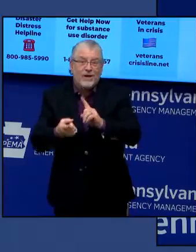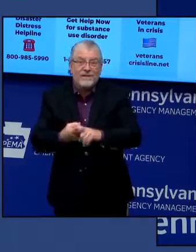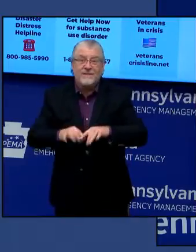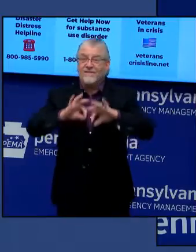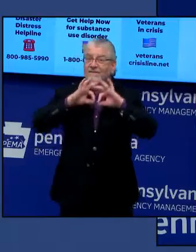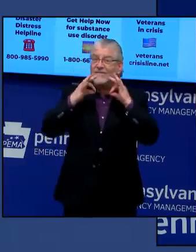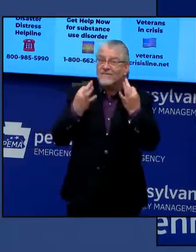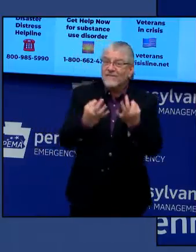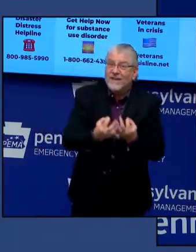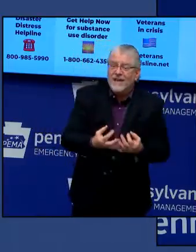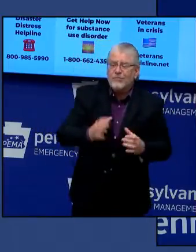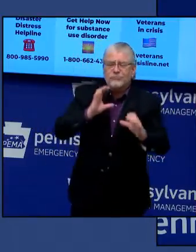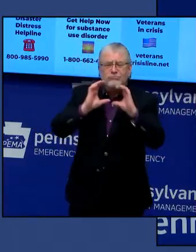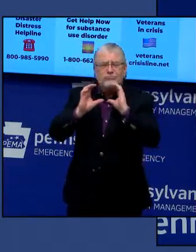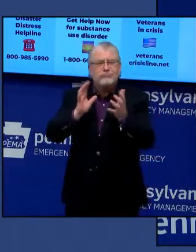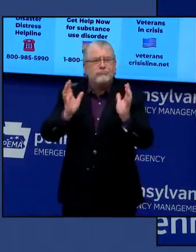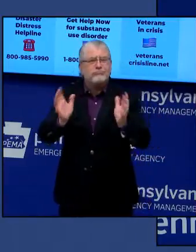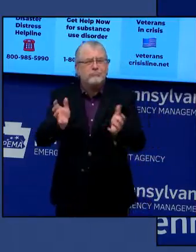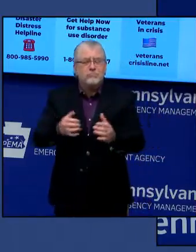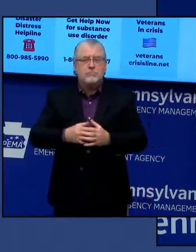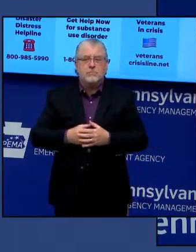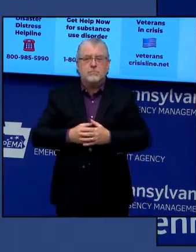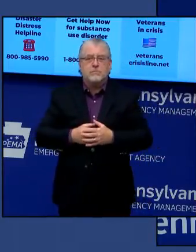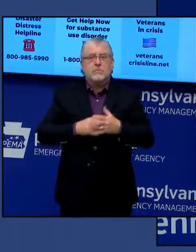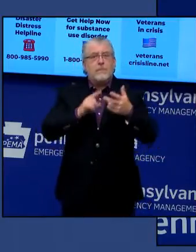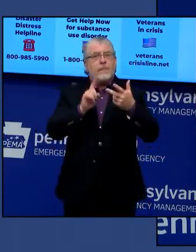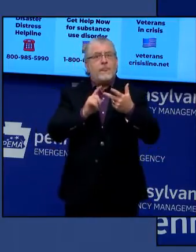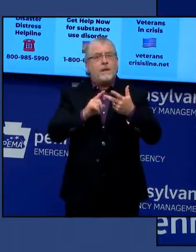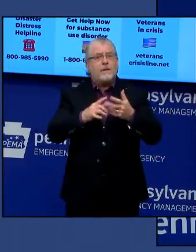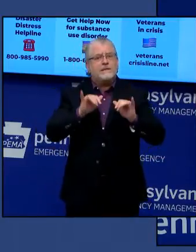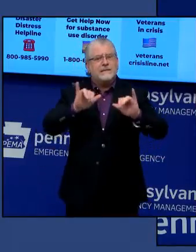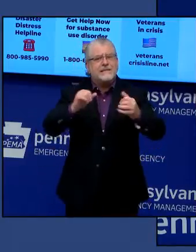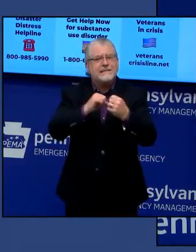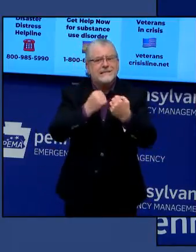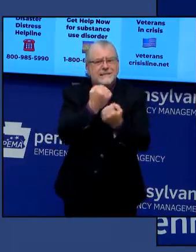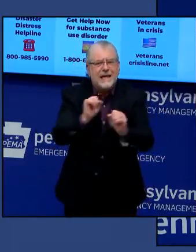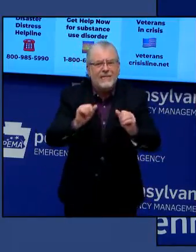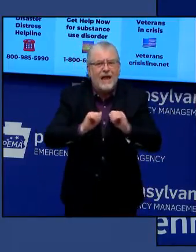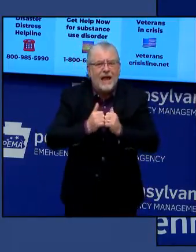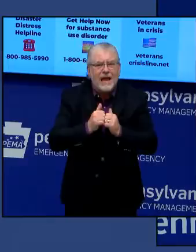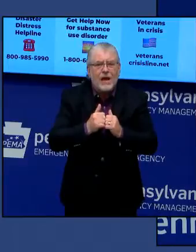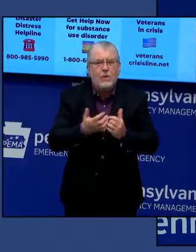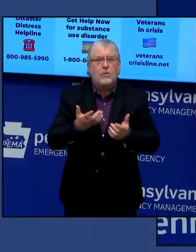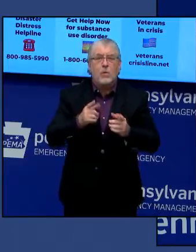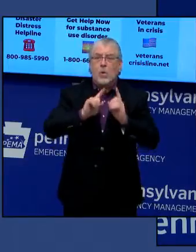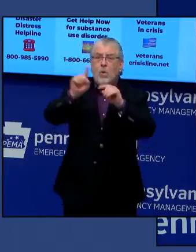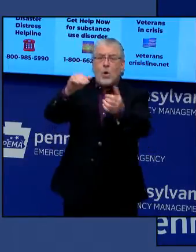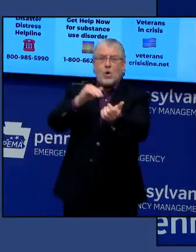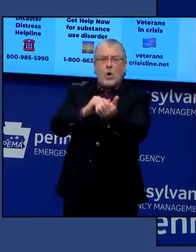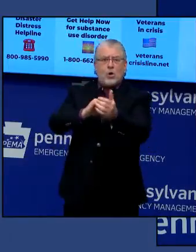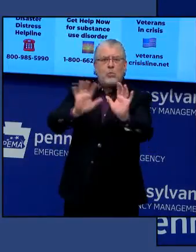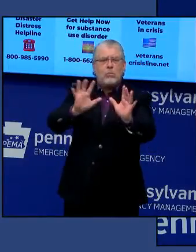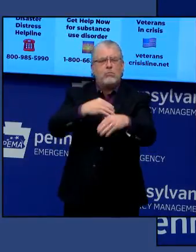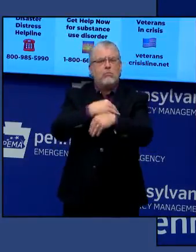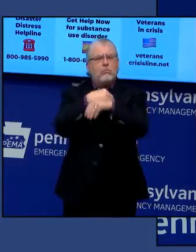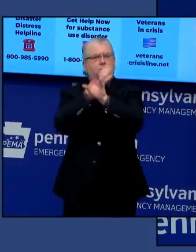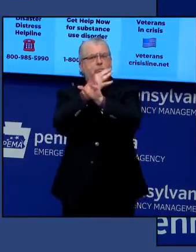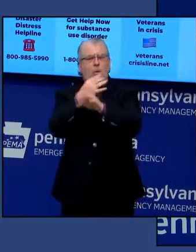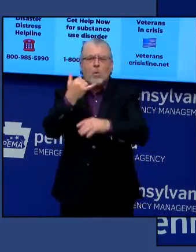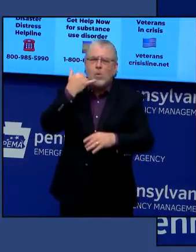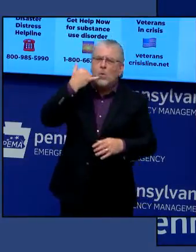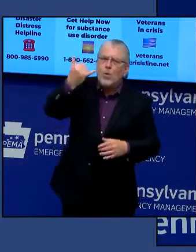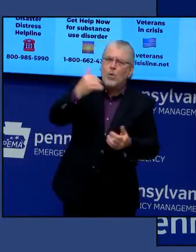through telehealth. If you are an individual or family member who needs assistance, please contact the statewide